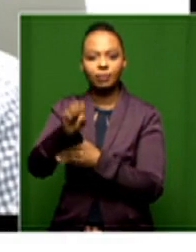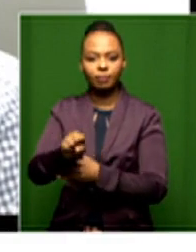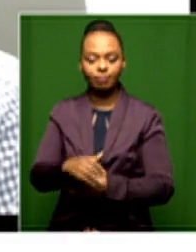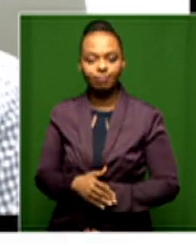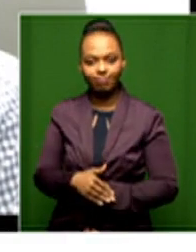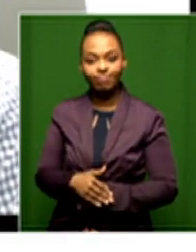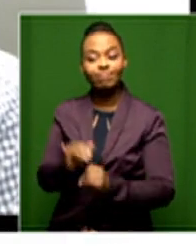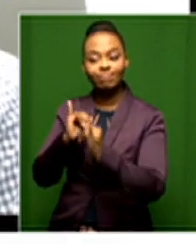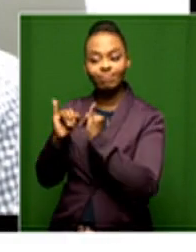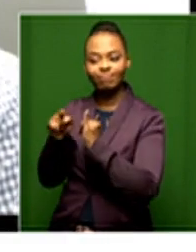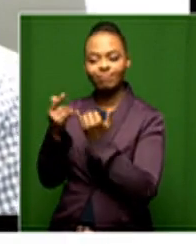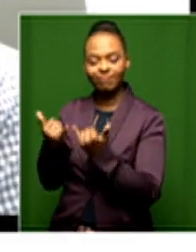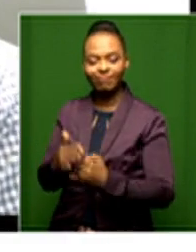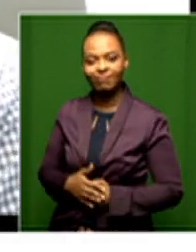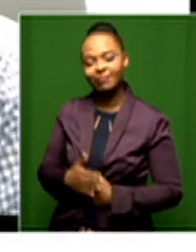us.